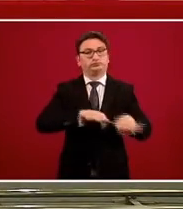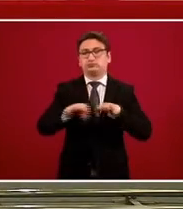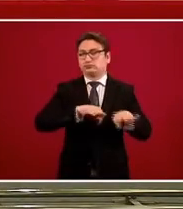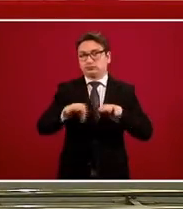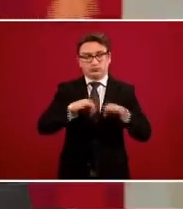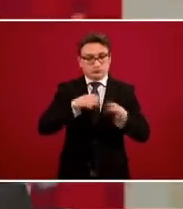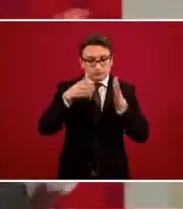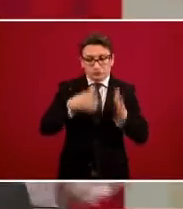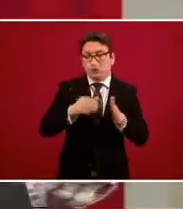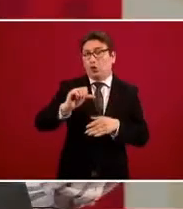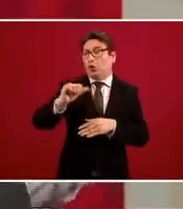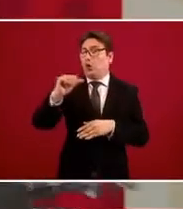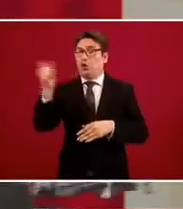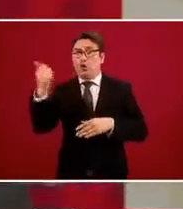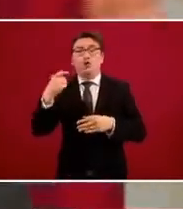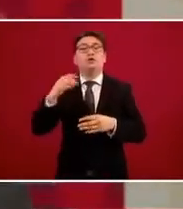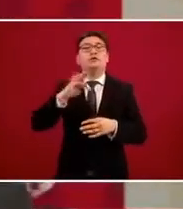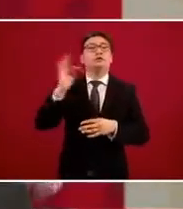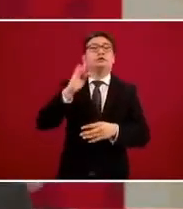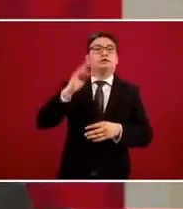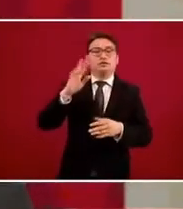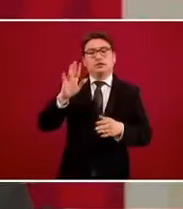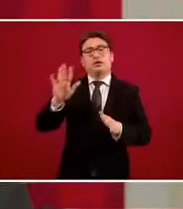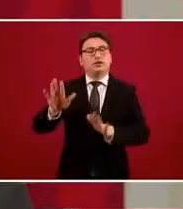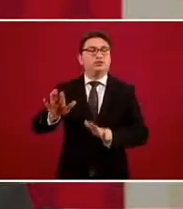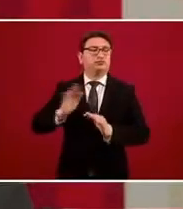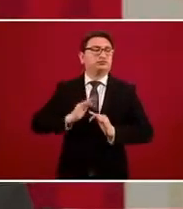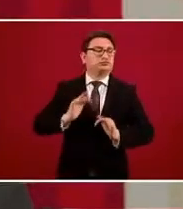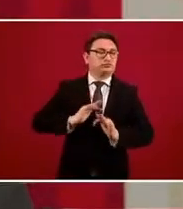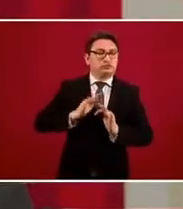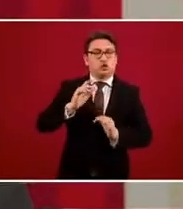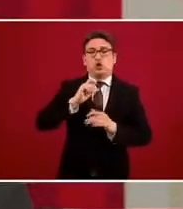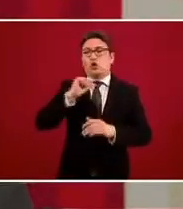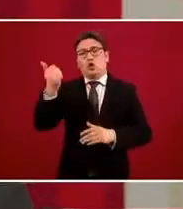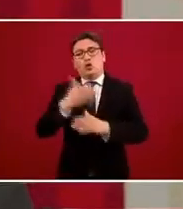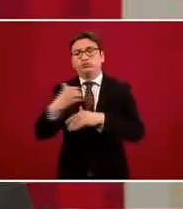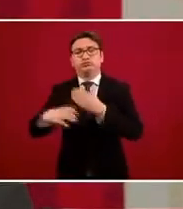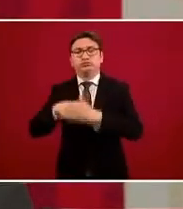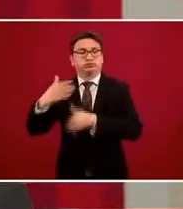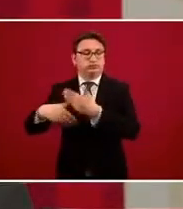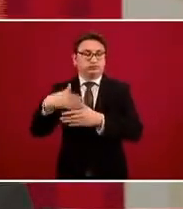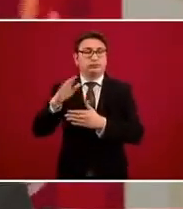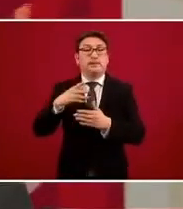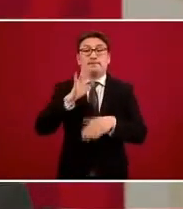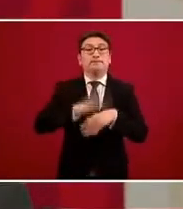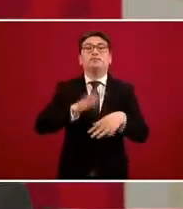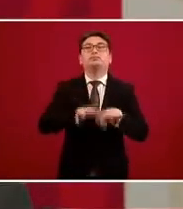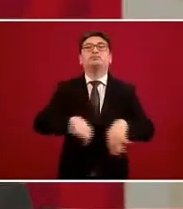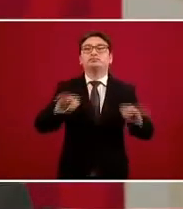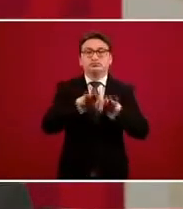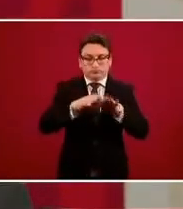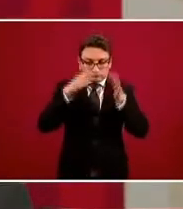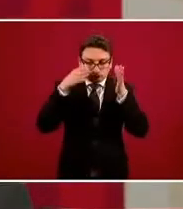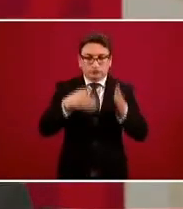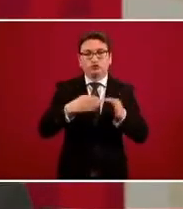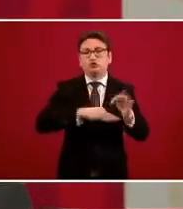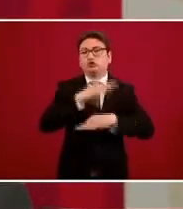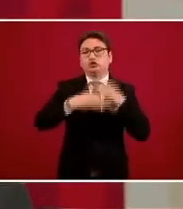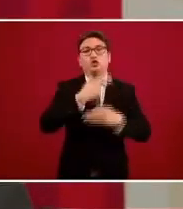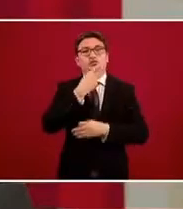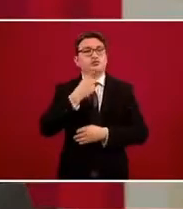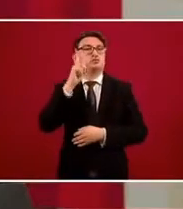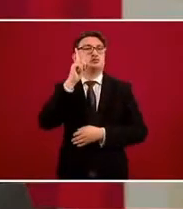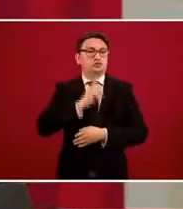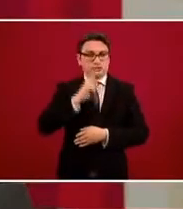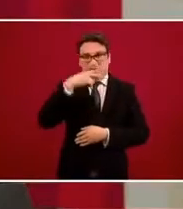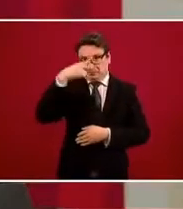The second question, just the same answer that I gave yesterday. We are focused on what we